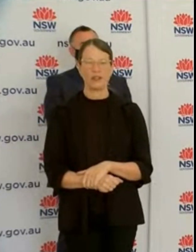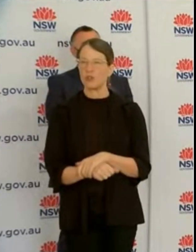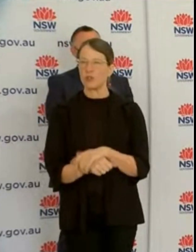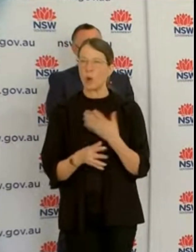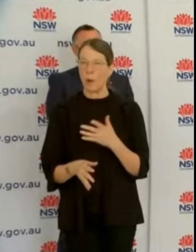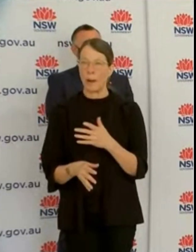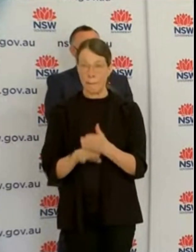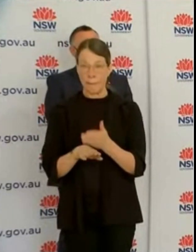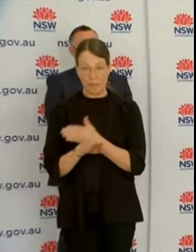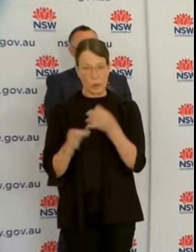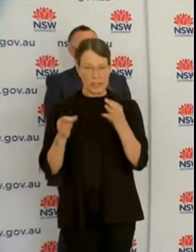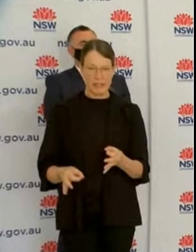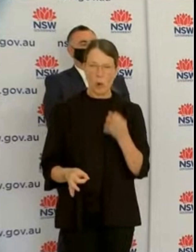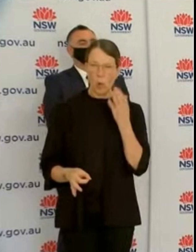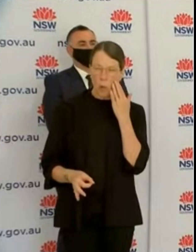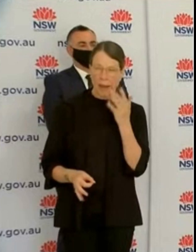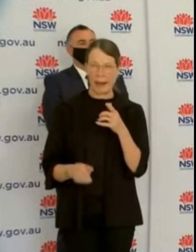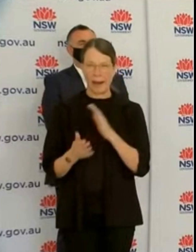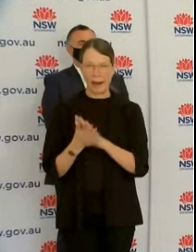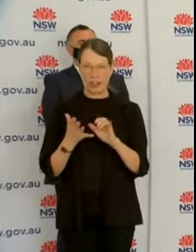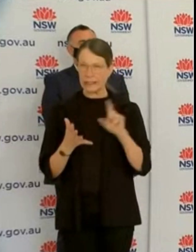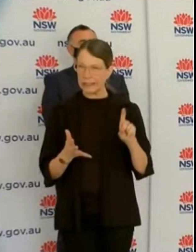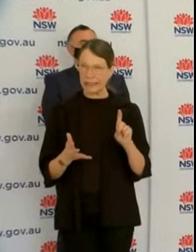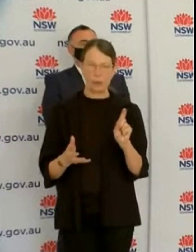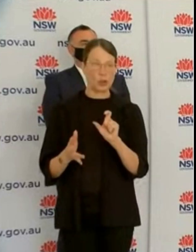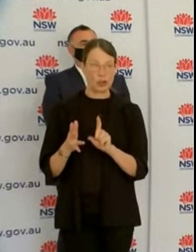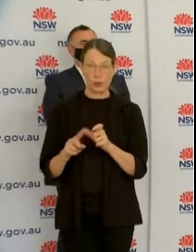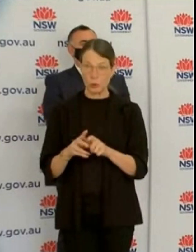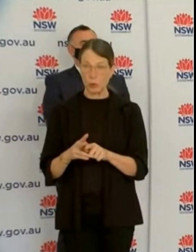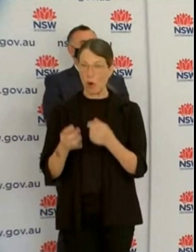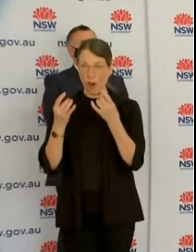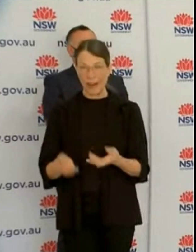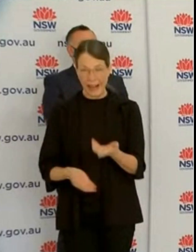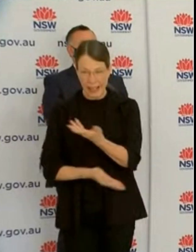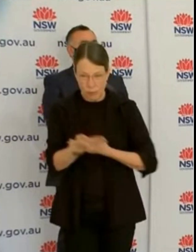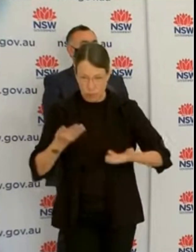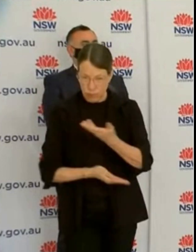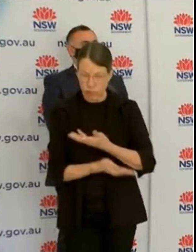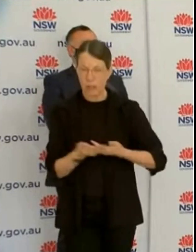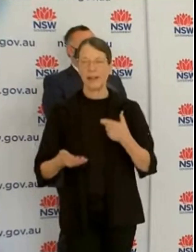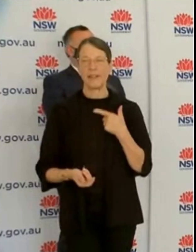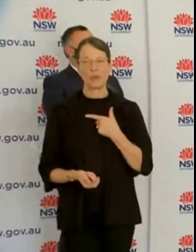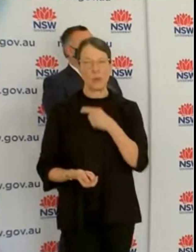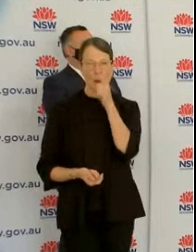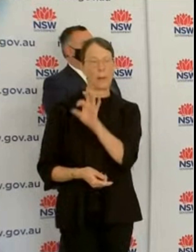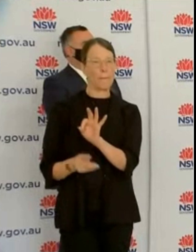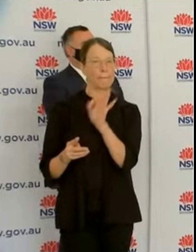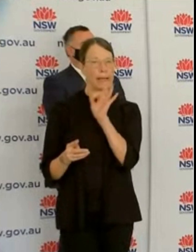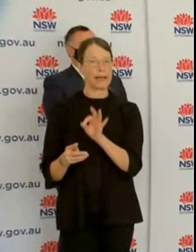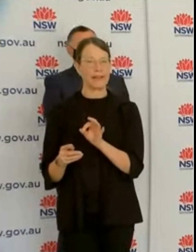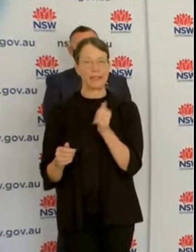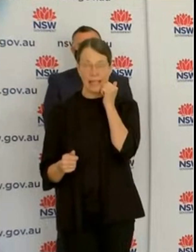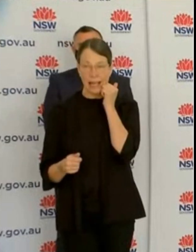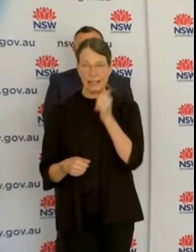HSC, and the advice we received, those consultations had occurred, and that's why we confidently moved to the date we